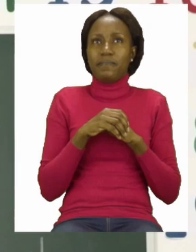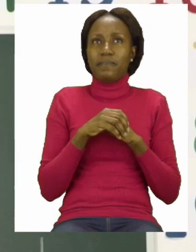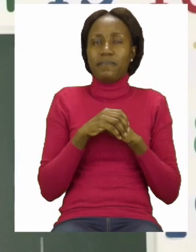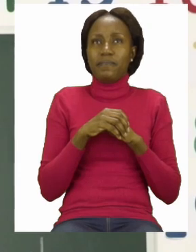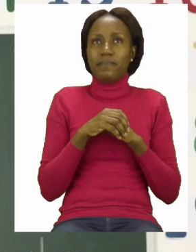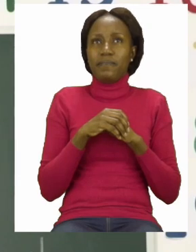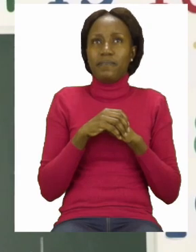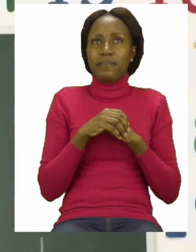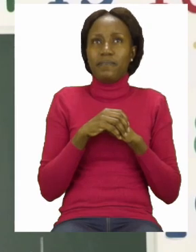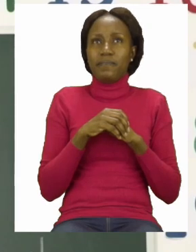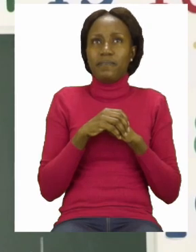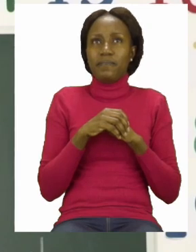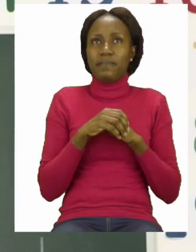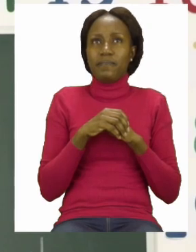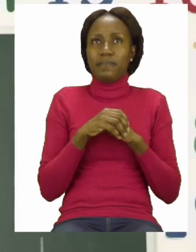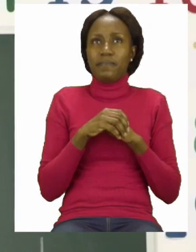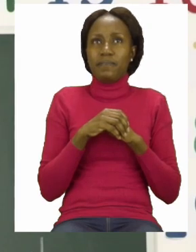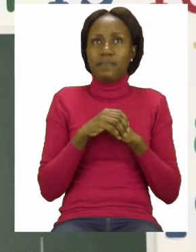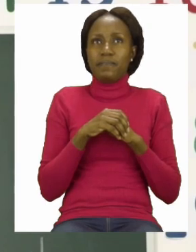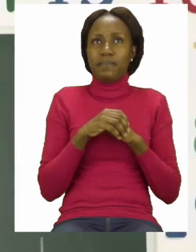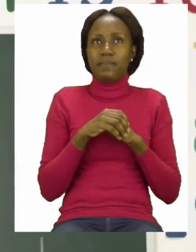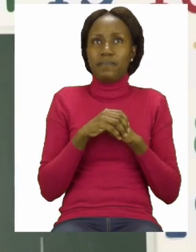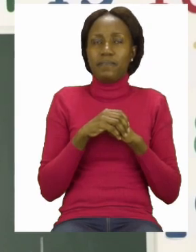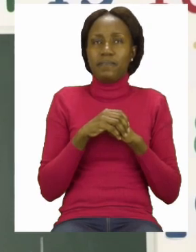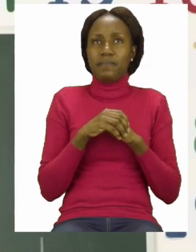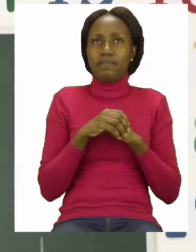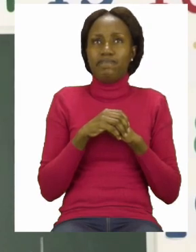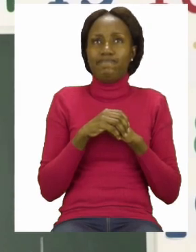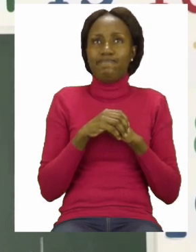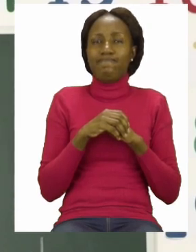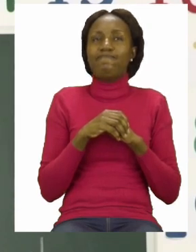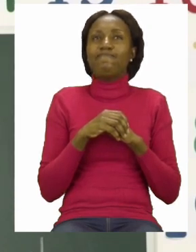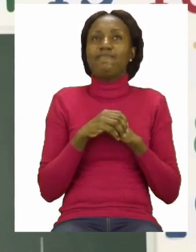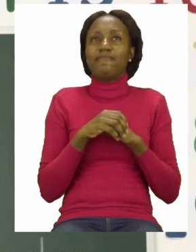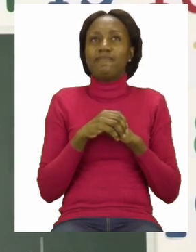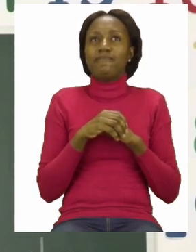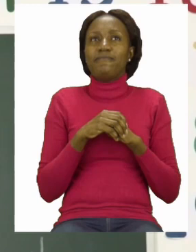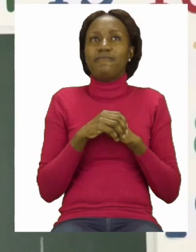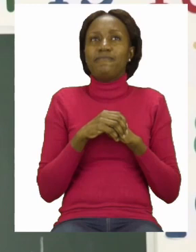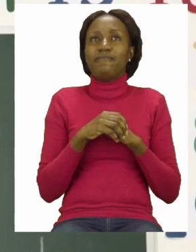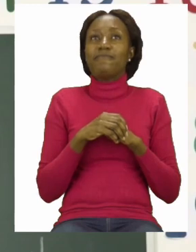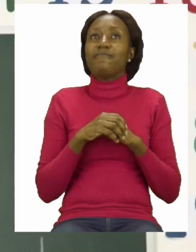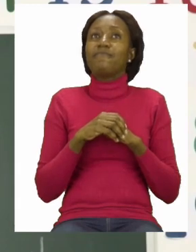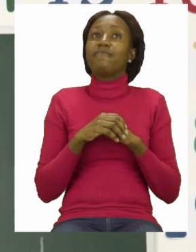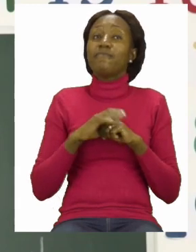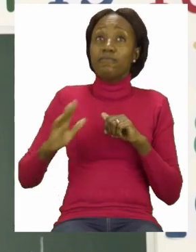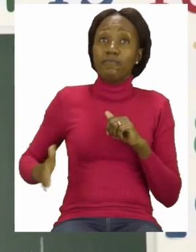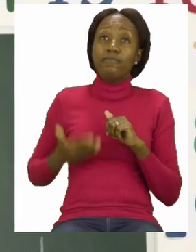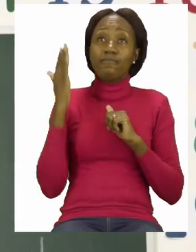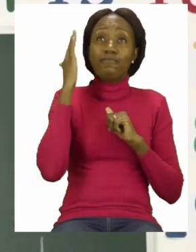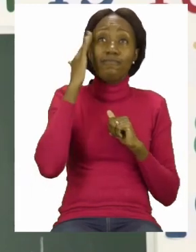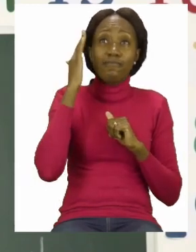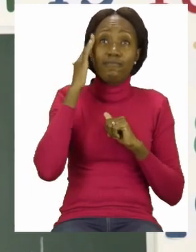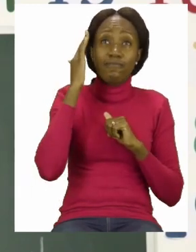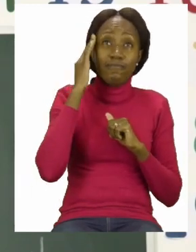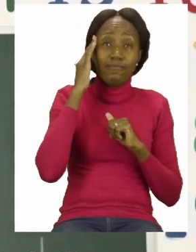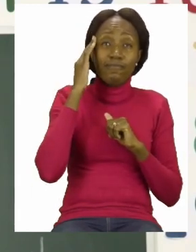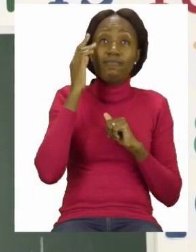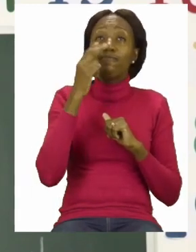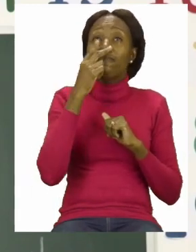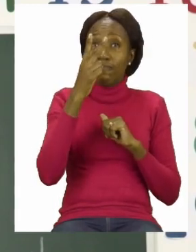first across and second across. Now I want you to notice that when I do my